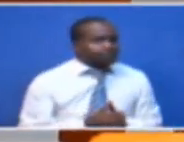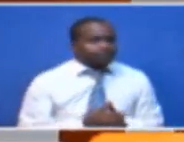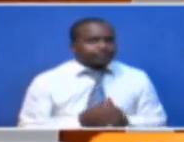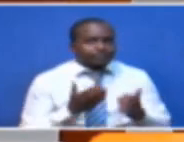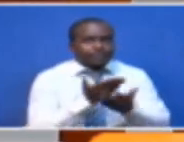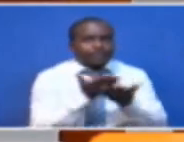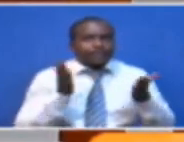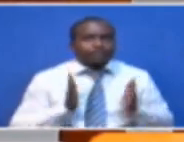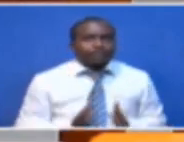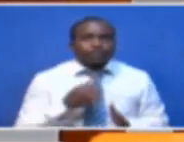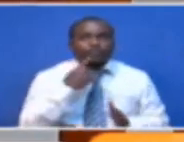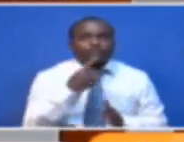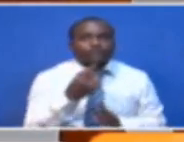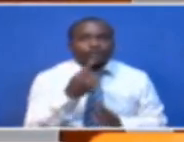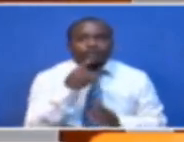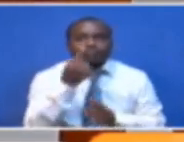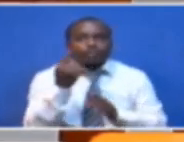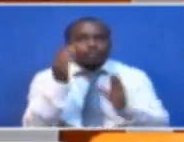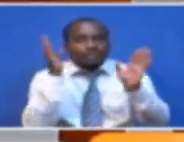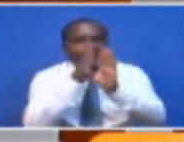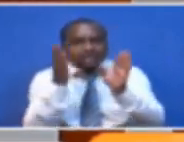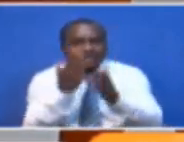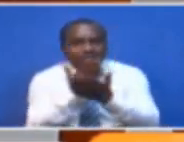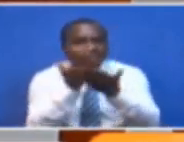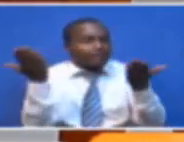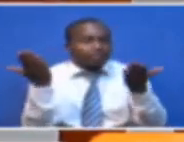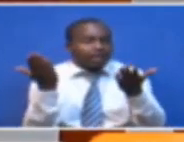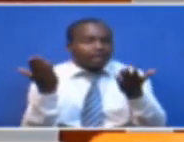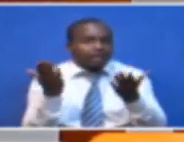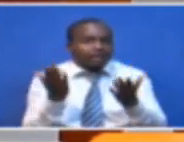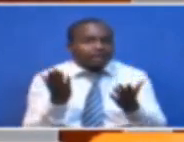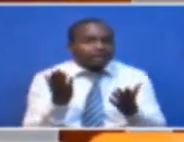Anybody who says that Mzee Moi hid in a maize plantation